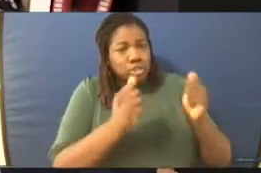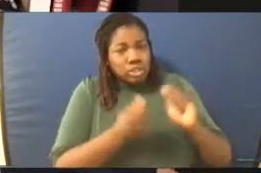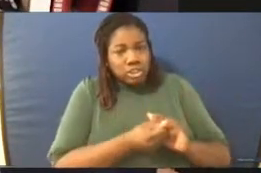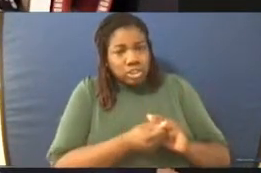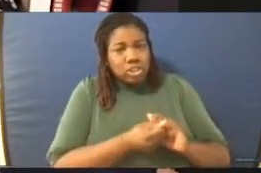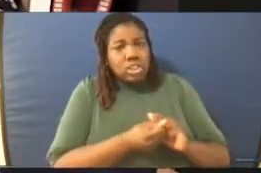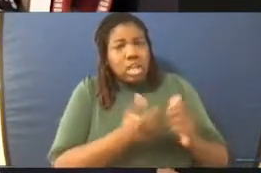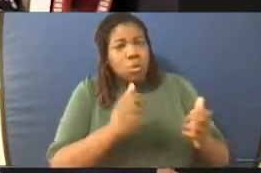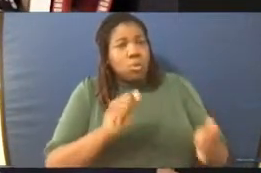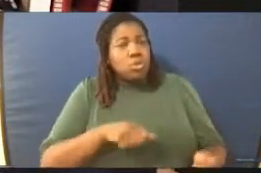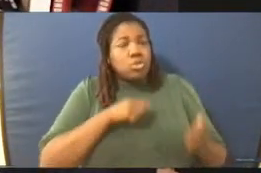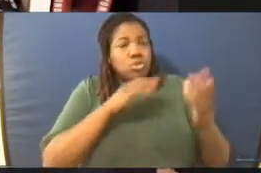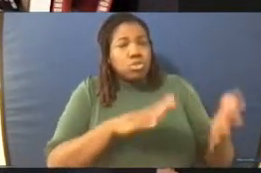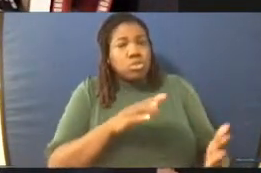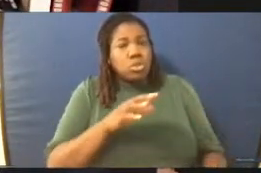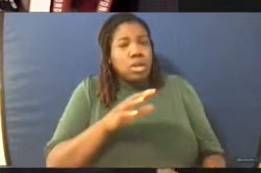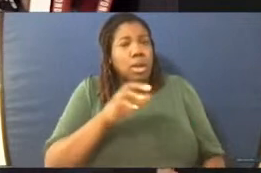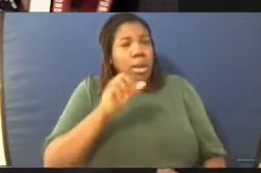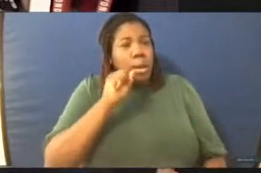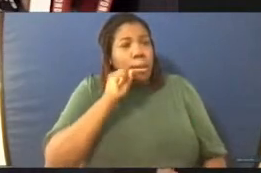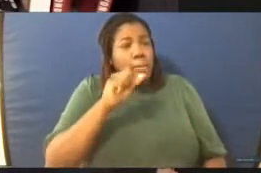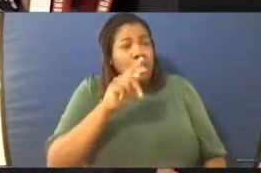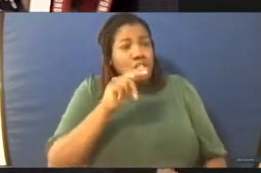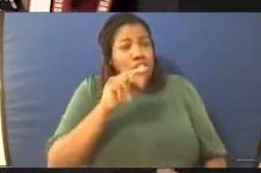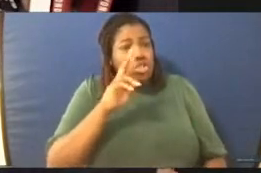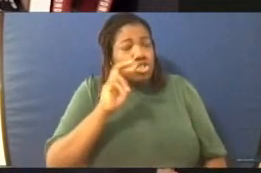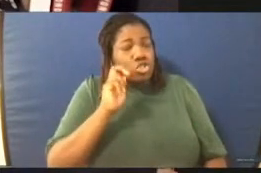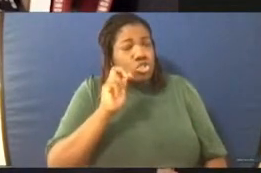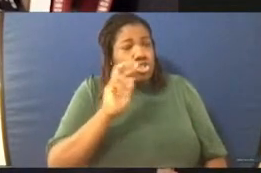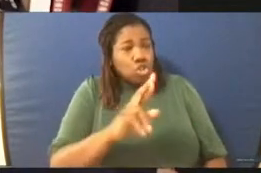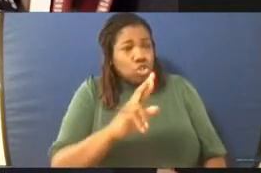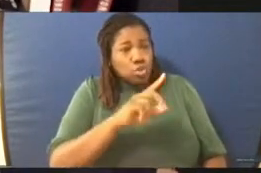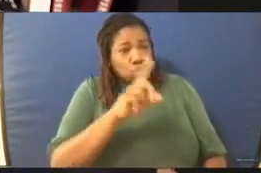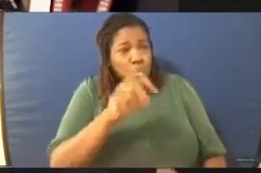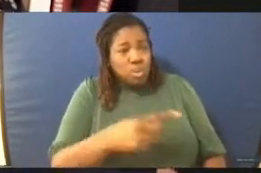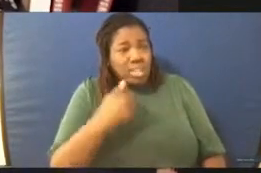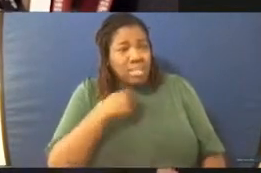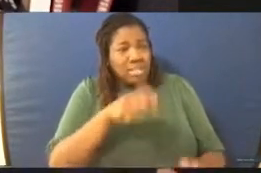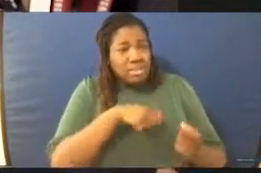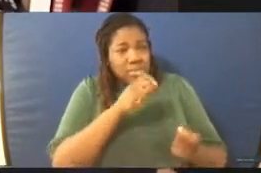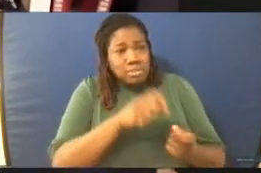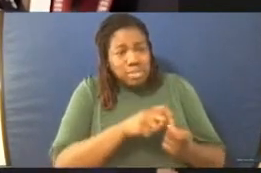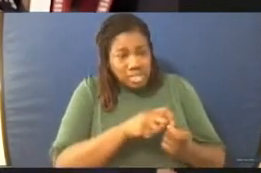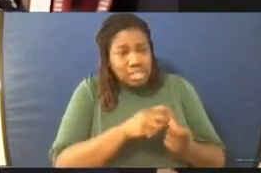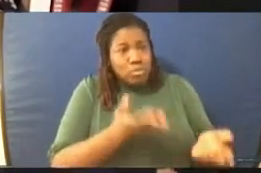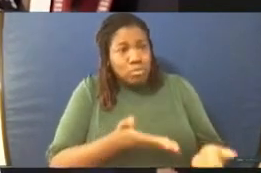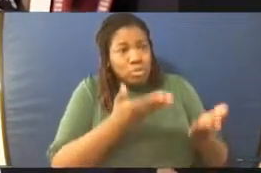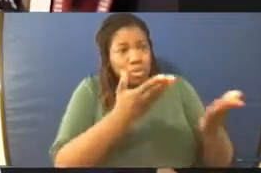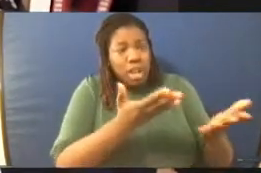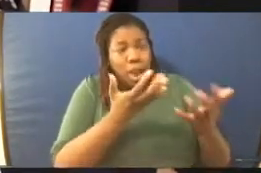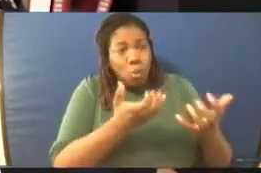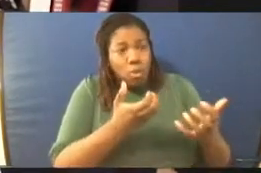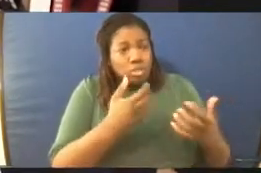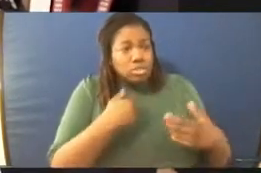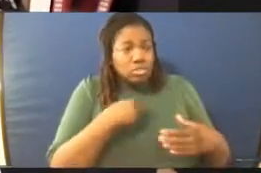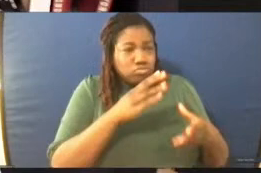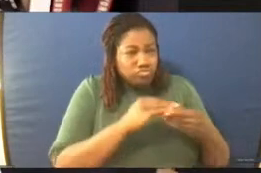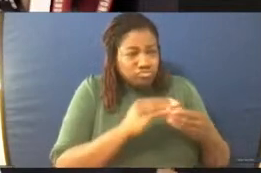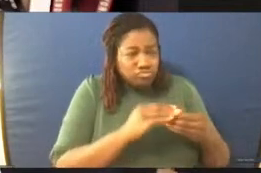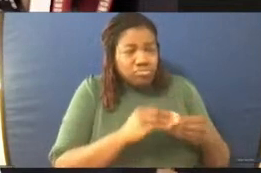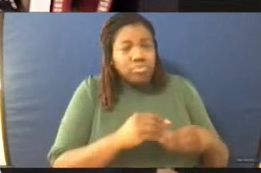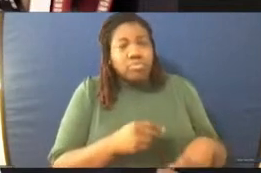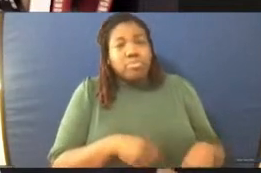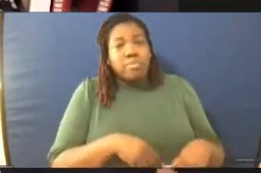want to address Ms. Turner's question, and I have some very specific recommendations that I'd love to make. You know, in order to